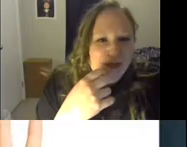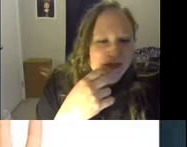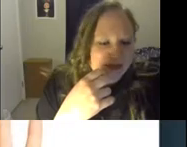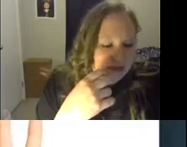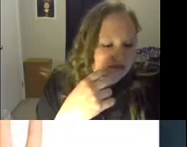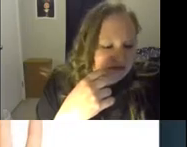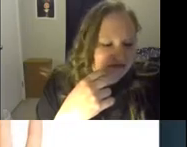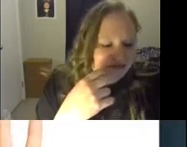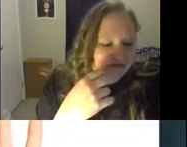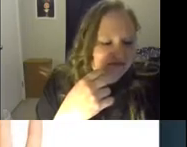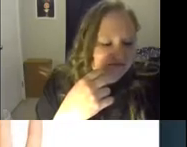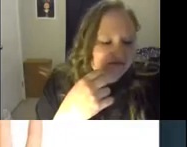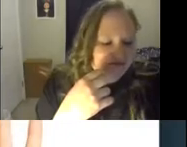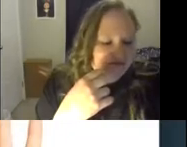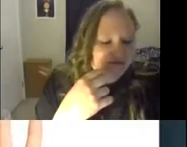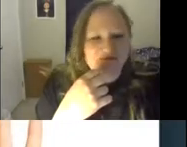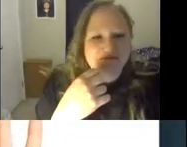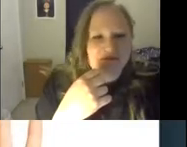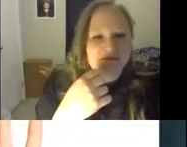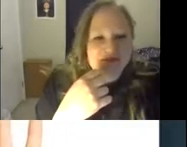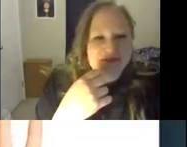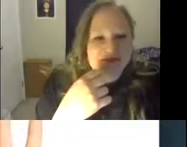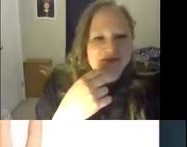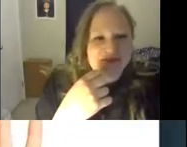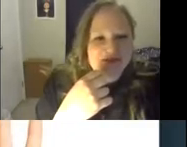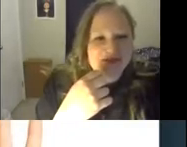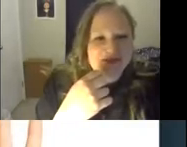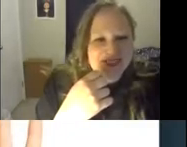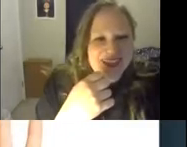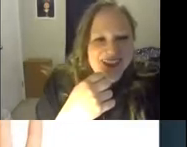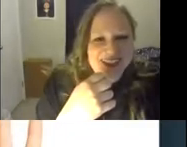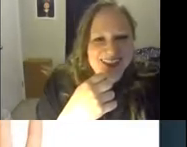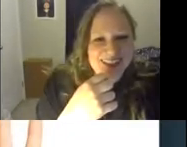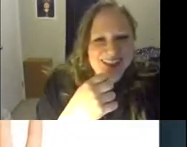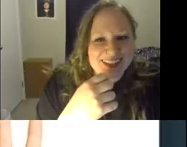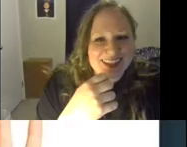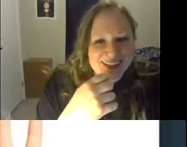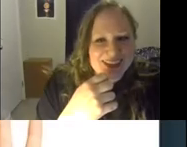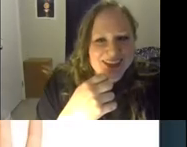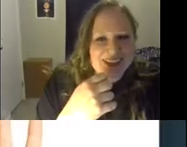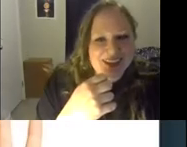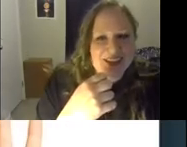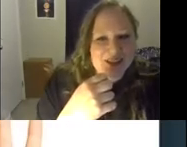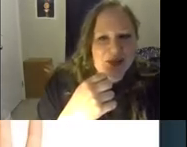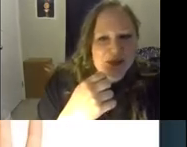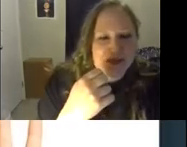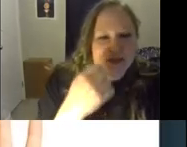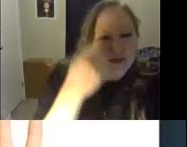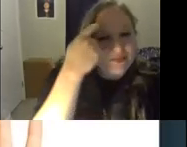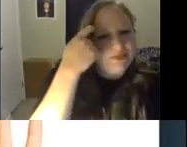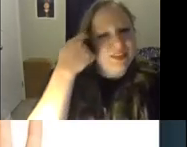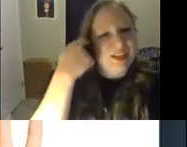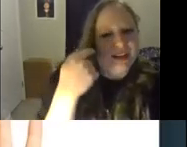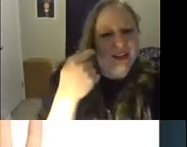right hand dominant. So thank you for whoever asked the question about the dominant hand.